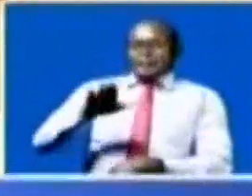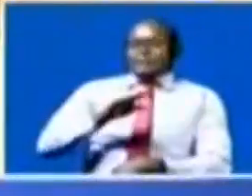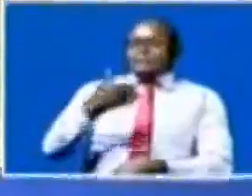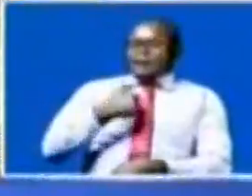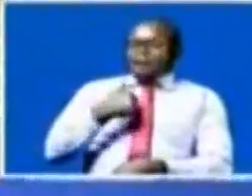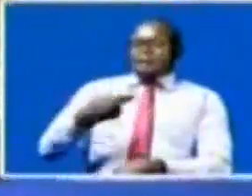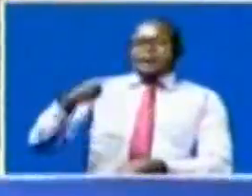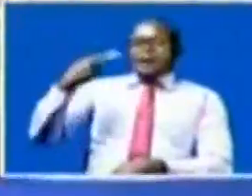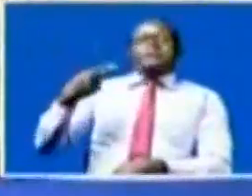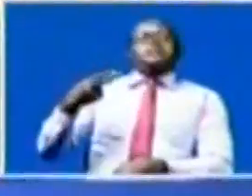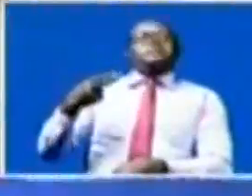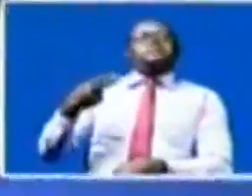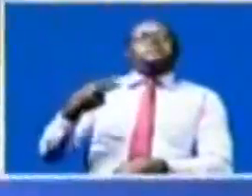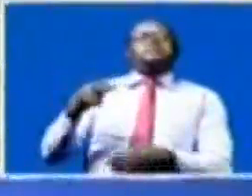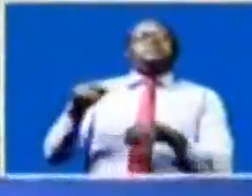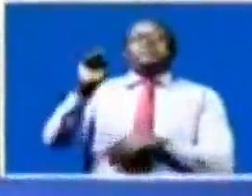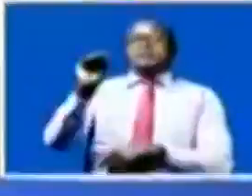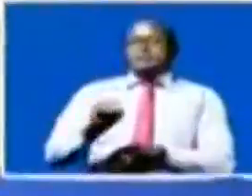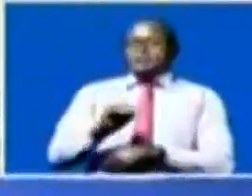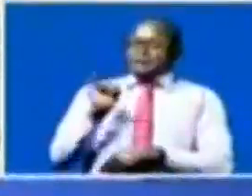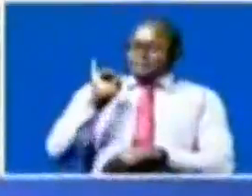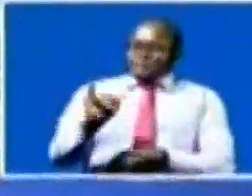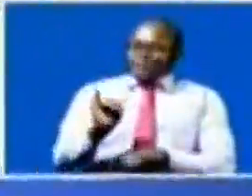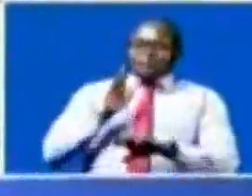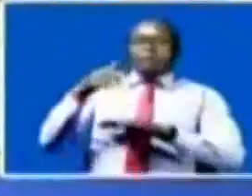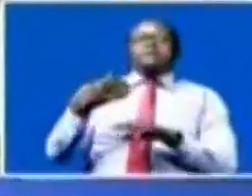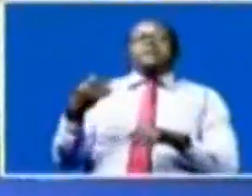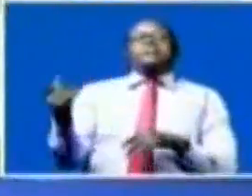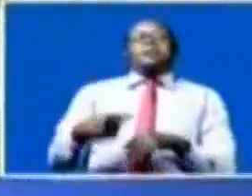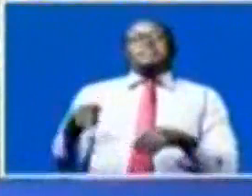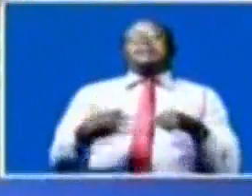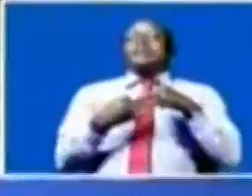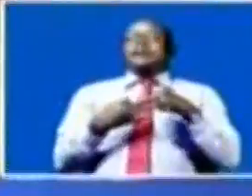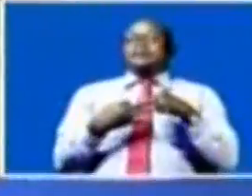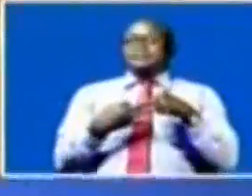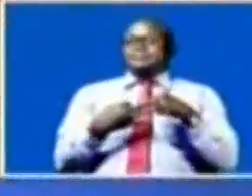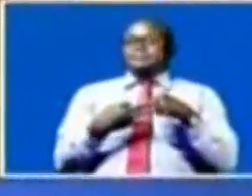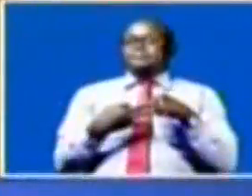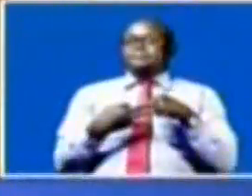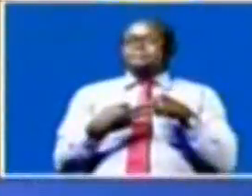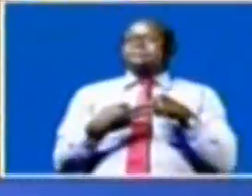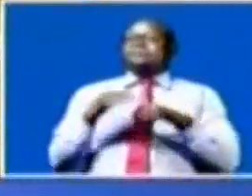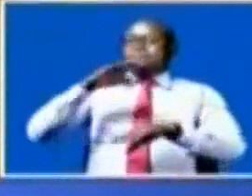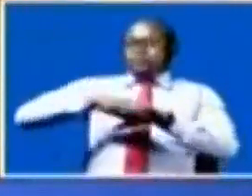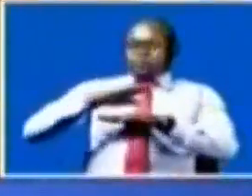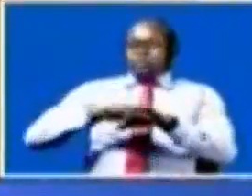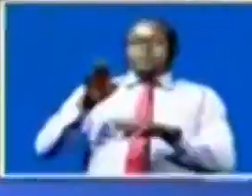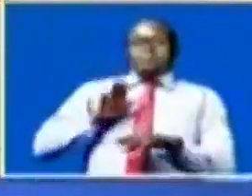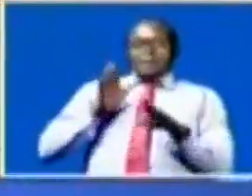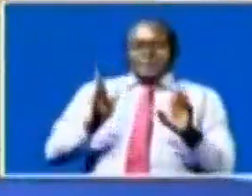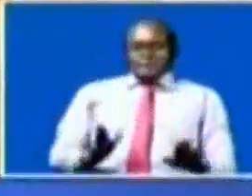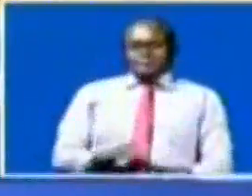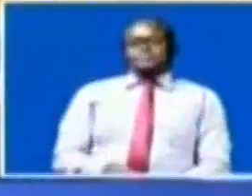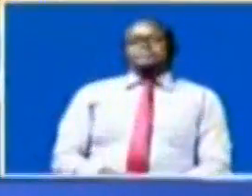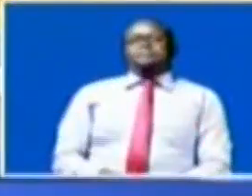have a high lumping percentage and can breed every 8 months. They lump easy and are excellent mothers. Mara